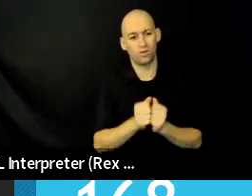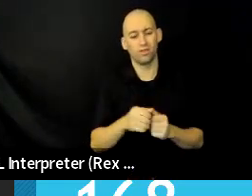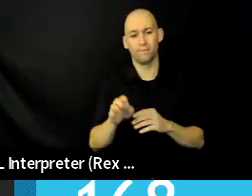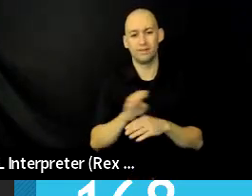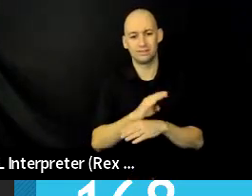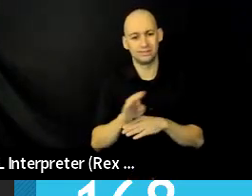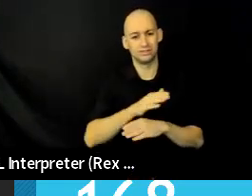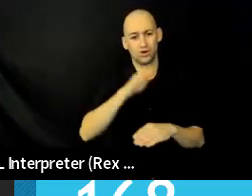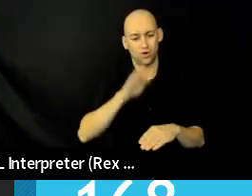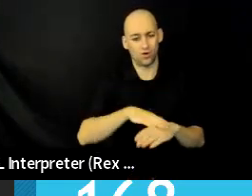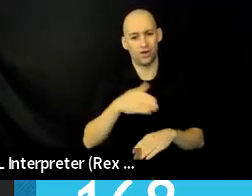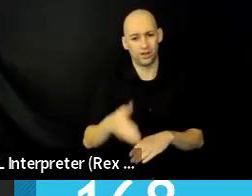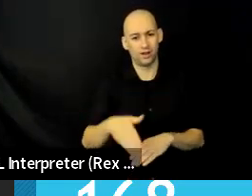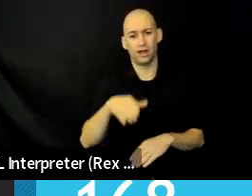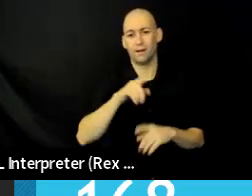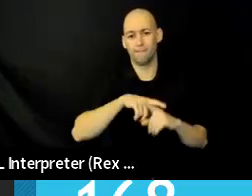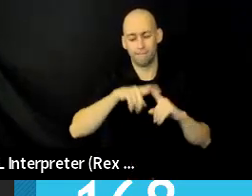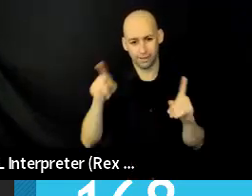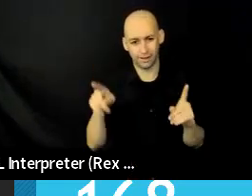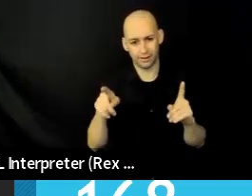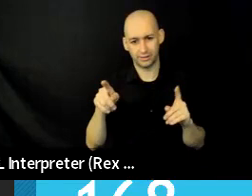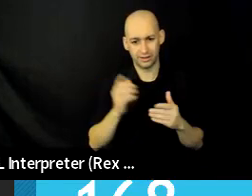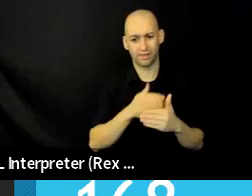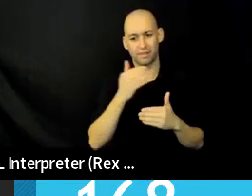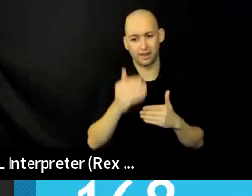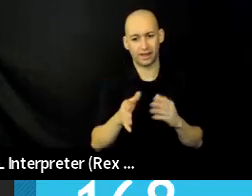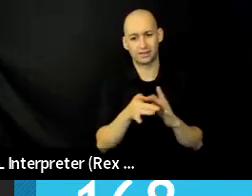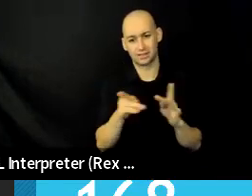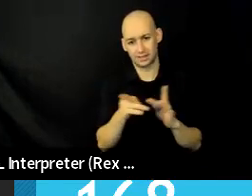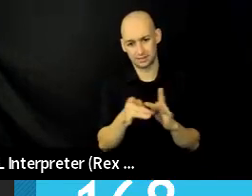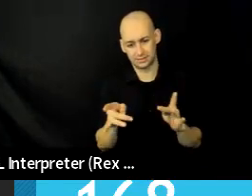on it. Yet, the next sentence,